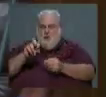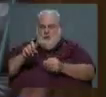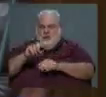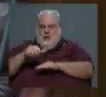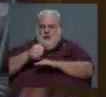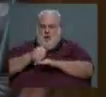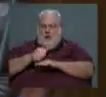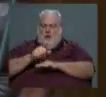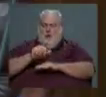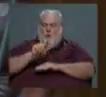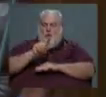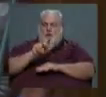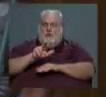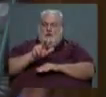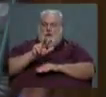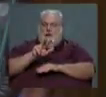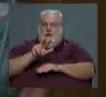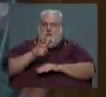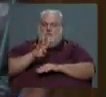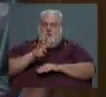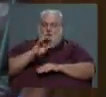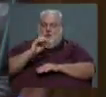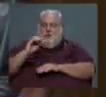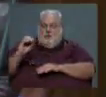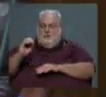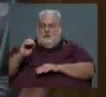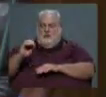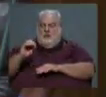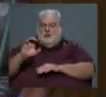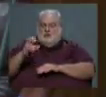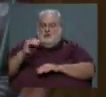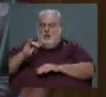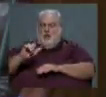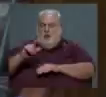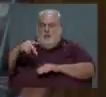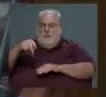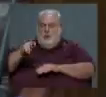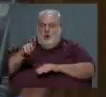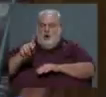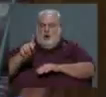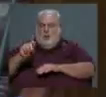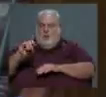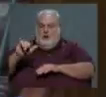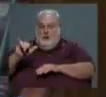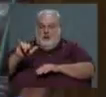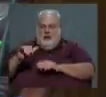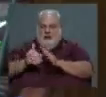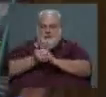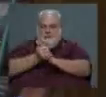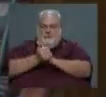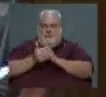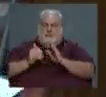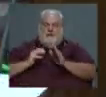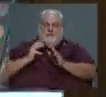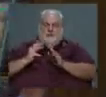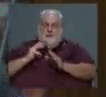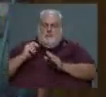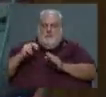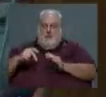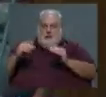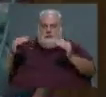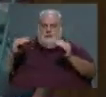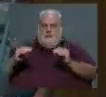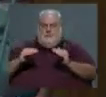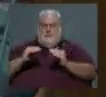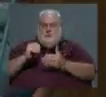at 13,100 Chenal Parkway, Little Rock, Arkansas, amending the official zoning map of the city of Little Rock, Arkansas, and for other purposes.